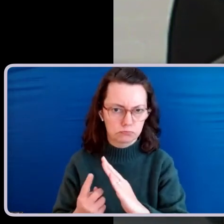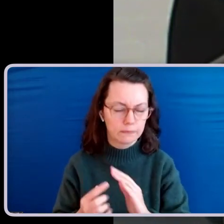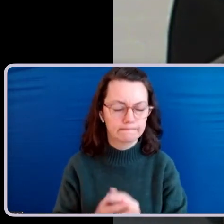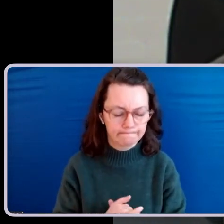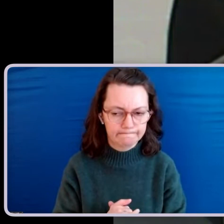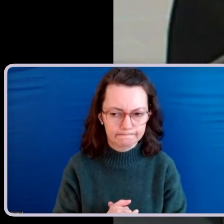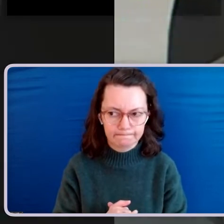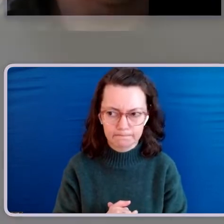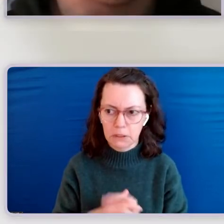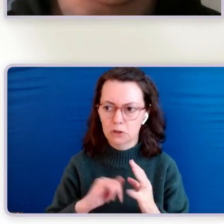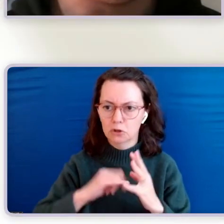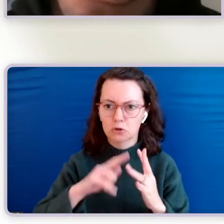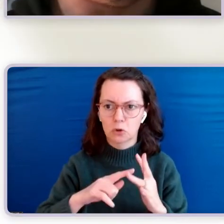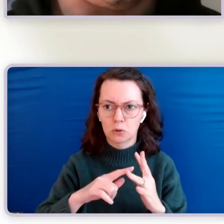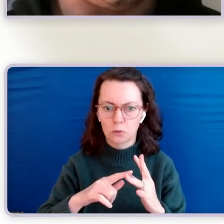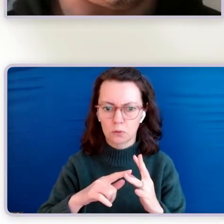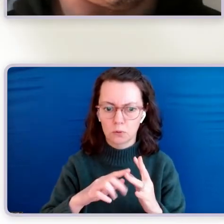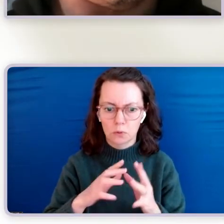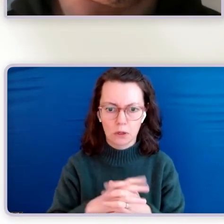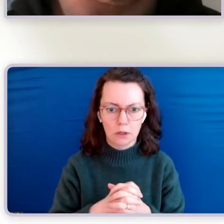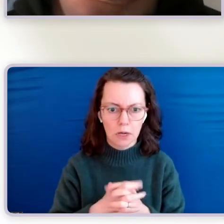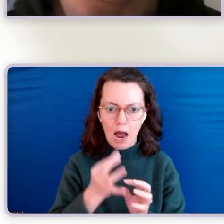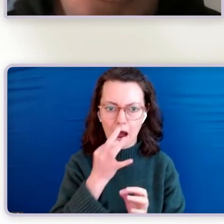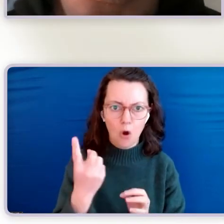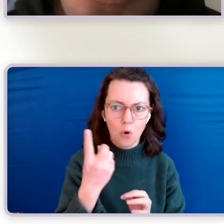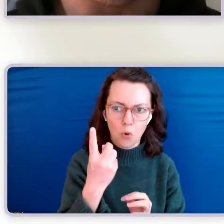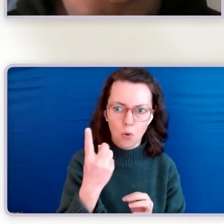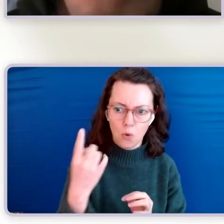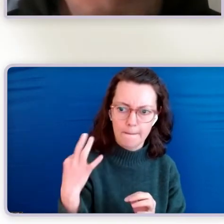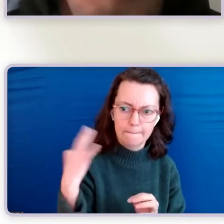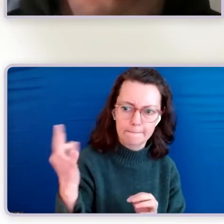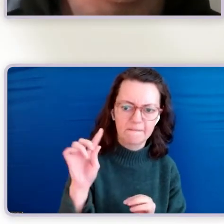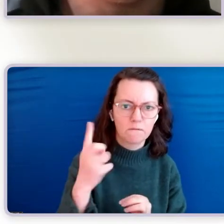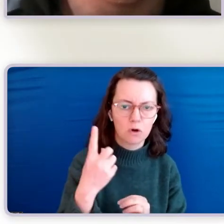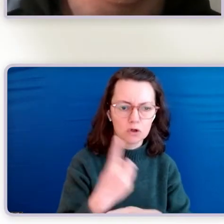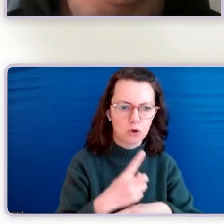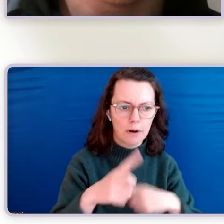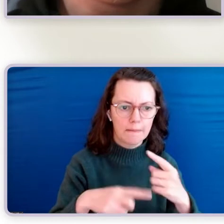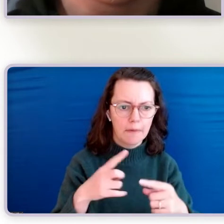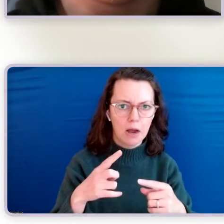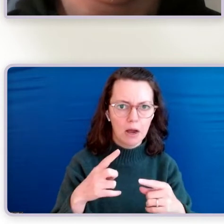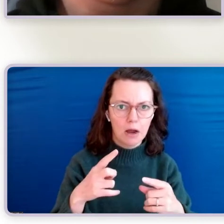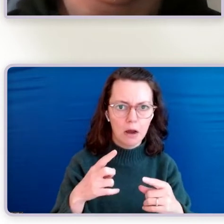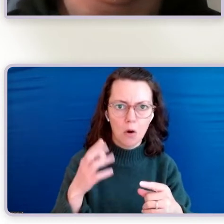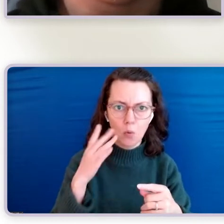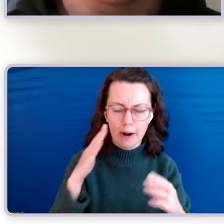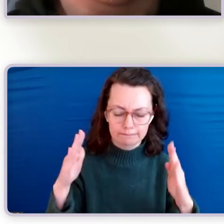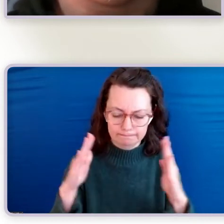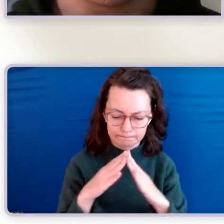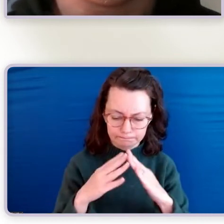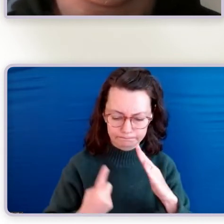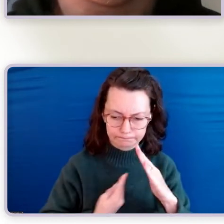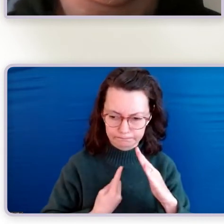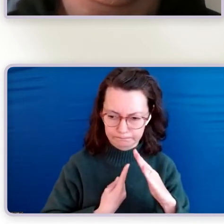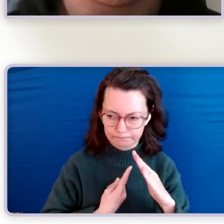So who would like to have a talk about what kind of unique impacts have there been for our different